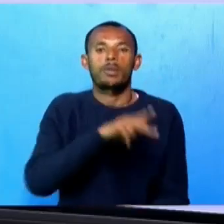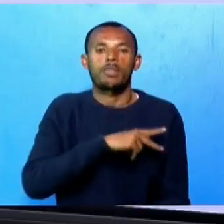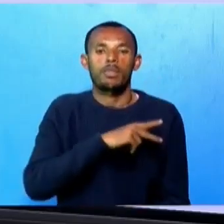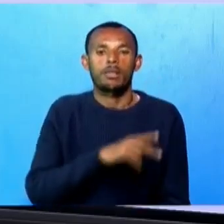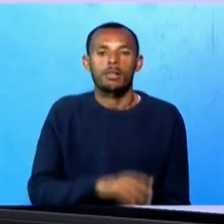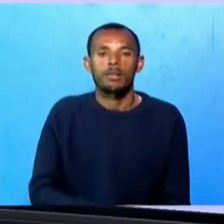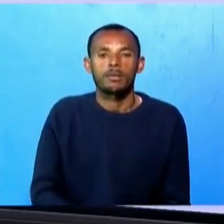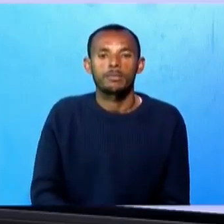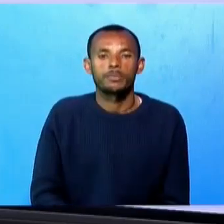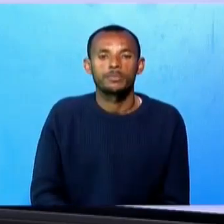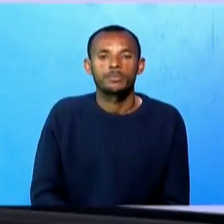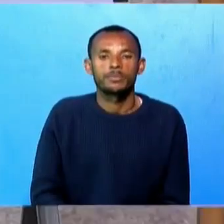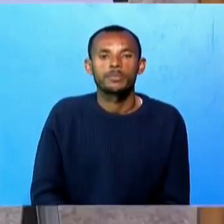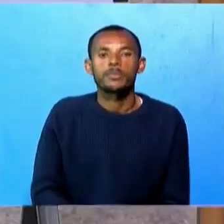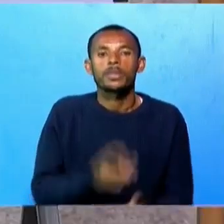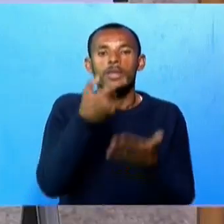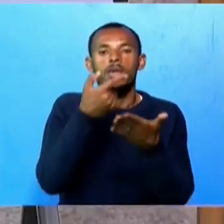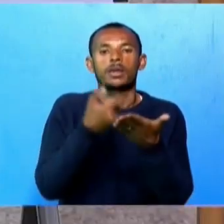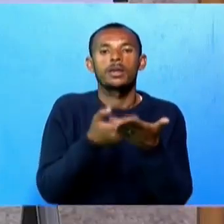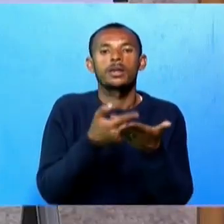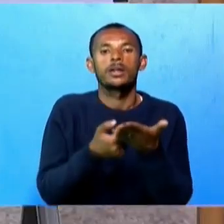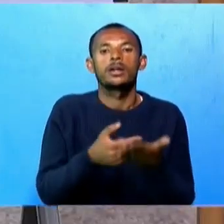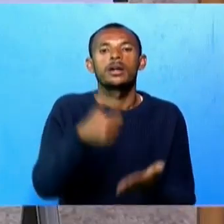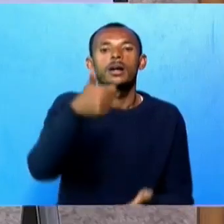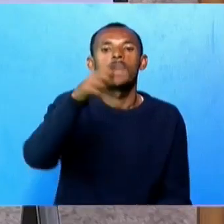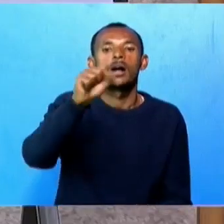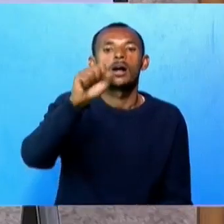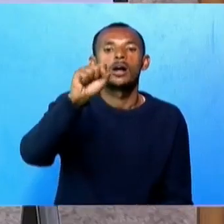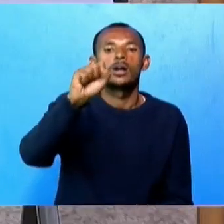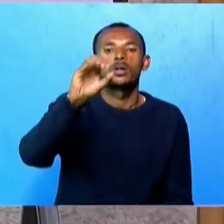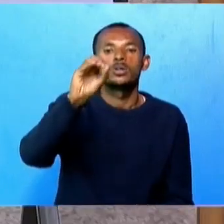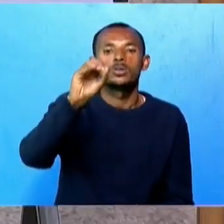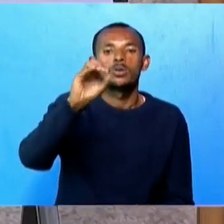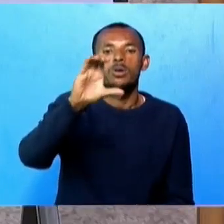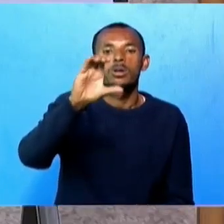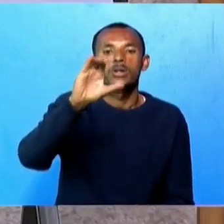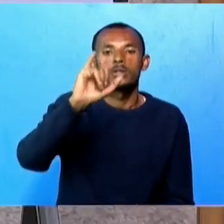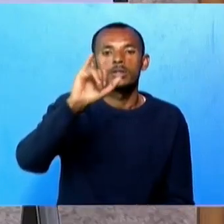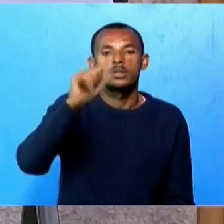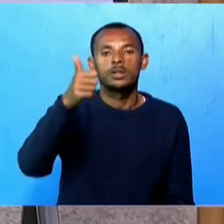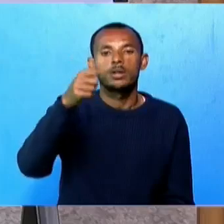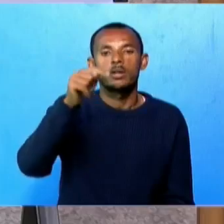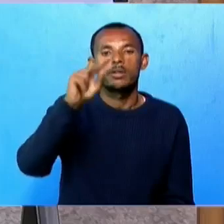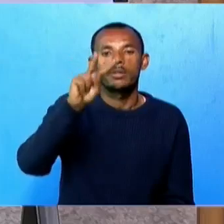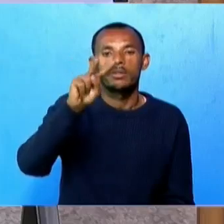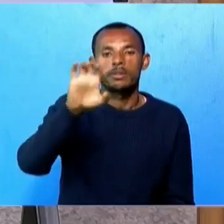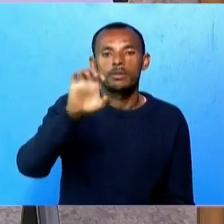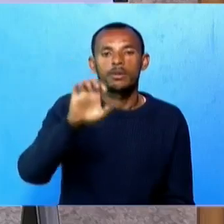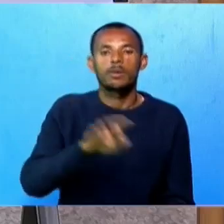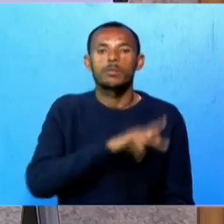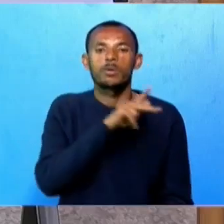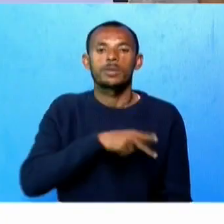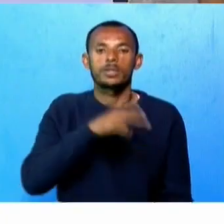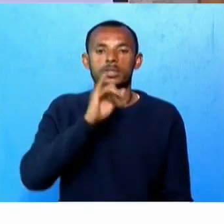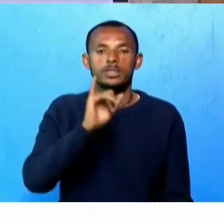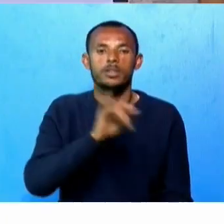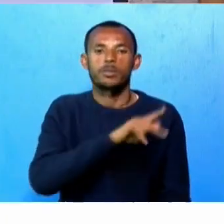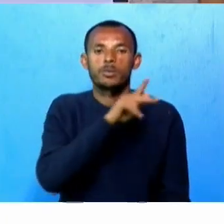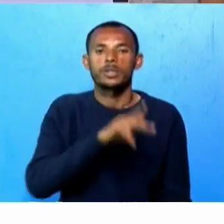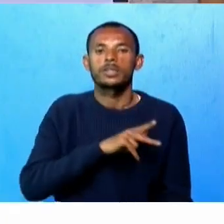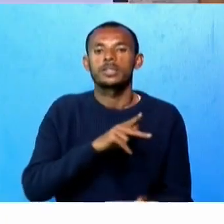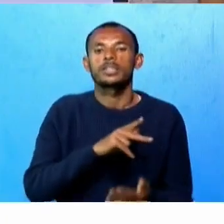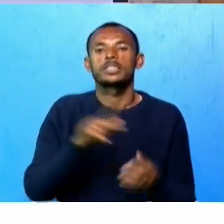property. Here, associativity property is a property satisfying this